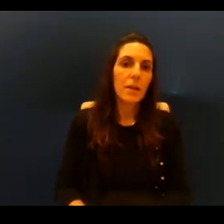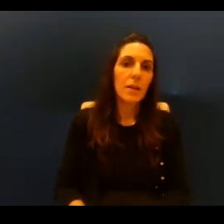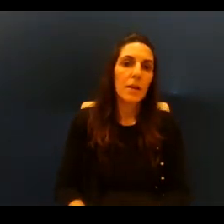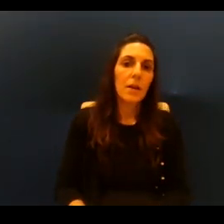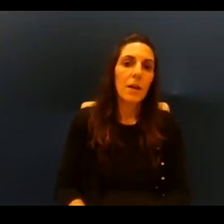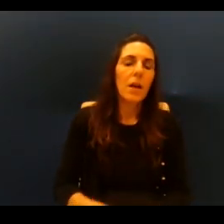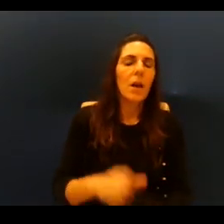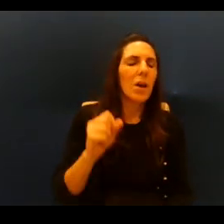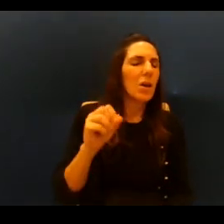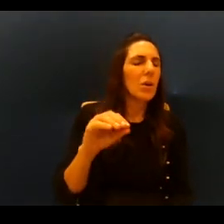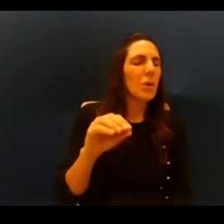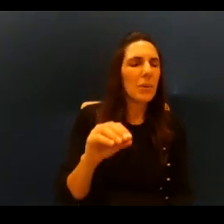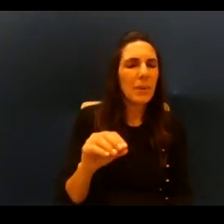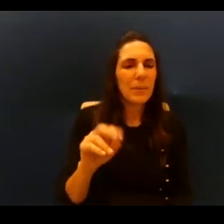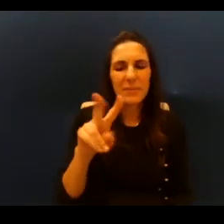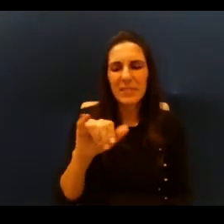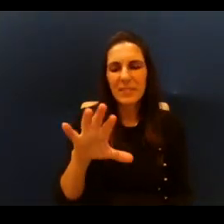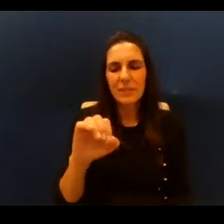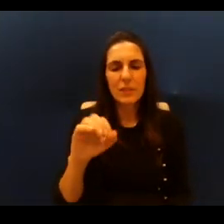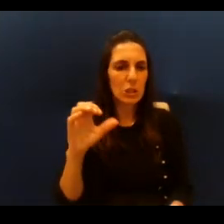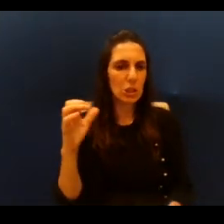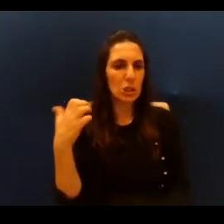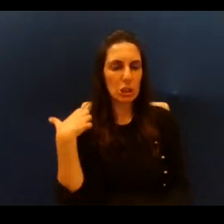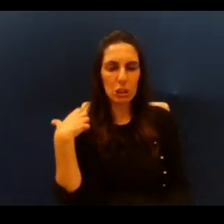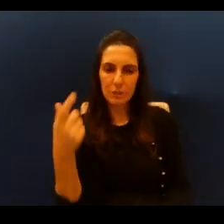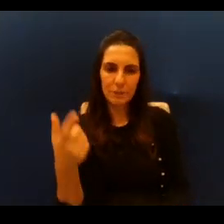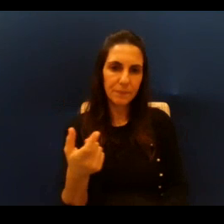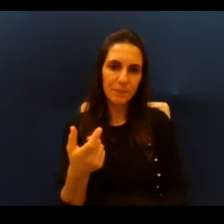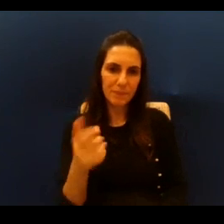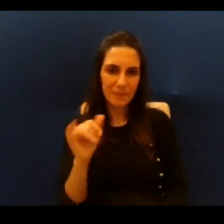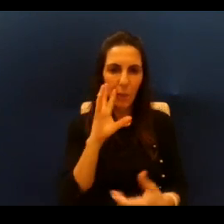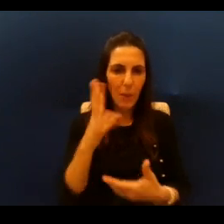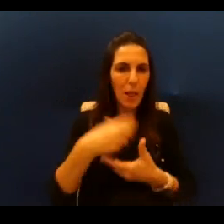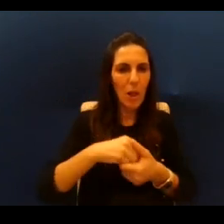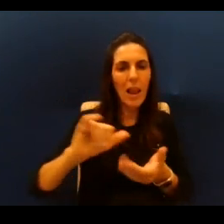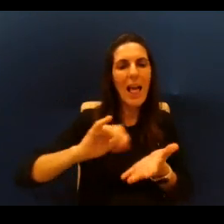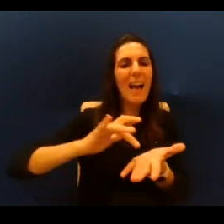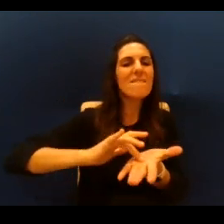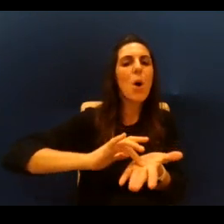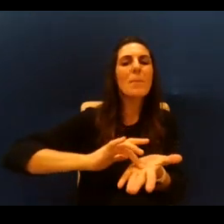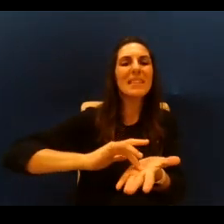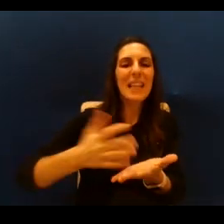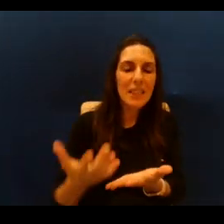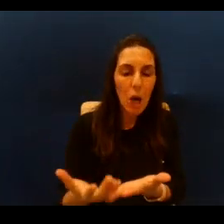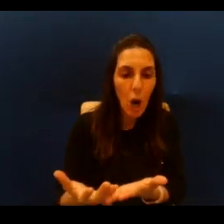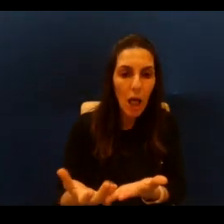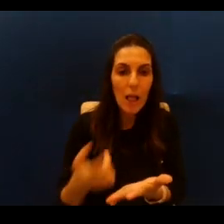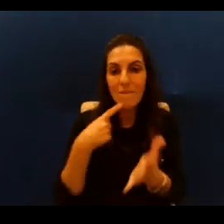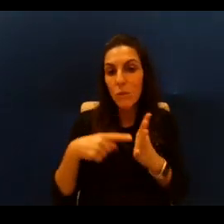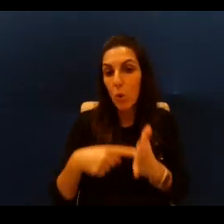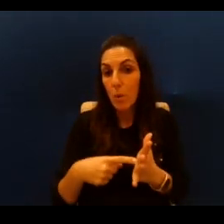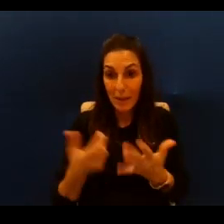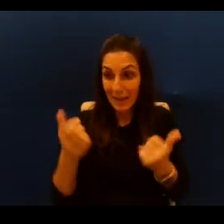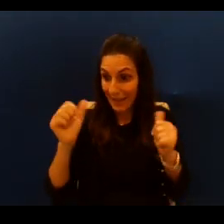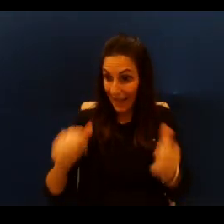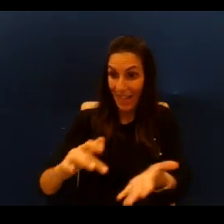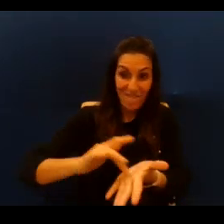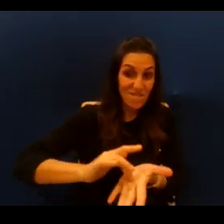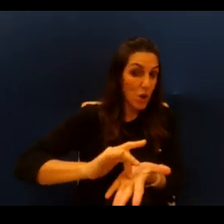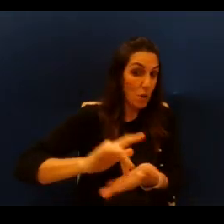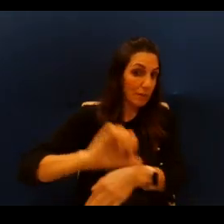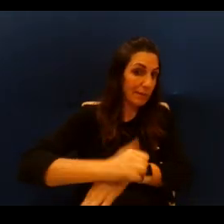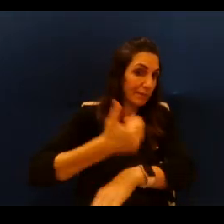So, Vice Chair, go ahead. Would that include pharmaceutical, like they, for example, could there not be a pharmacy per se? I